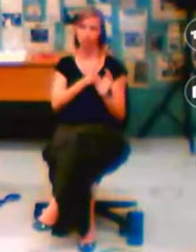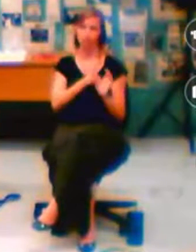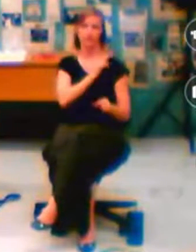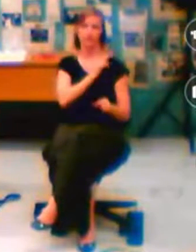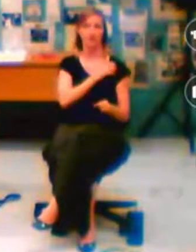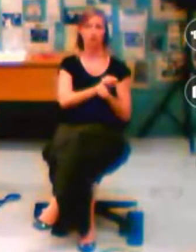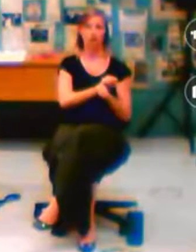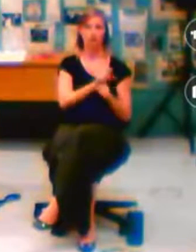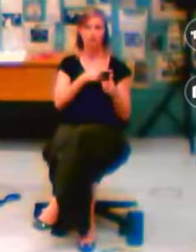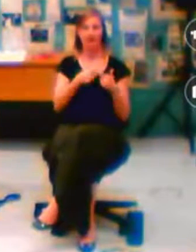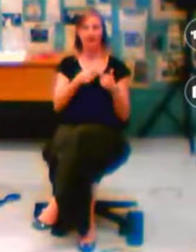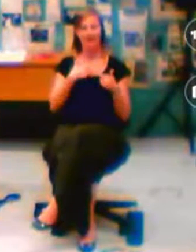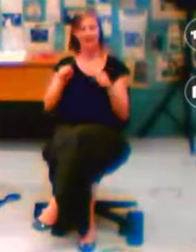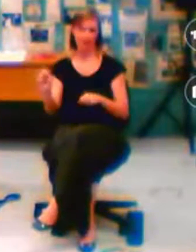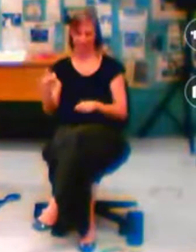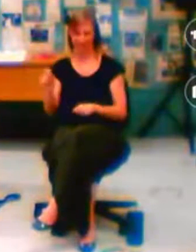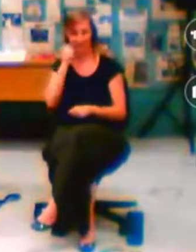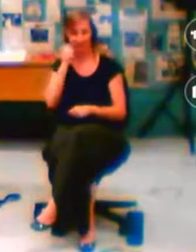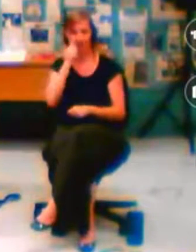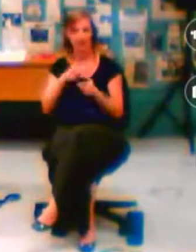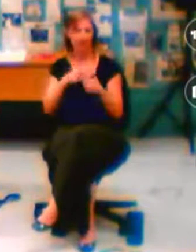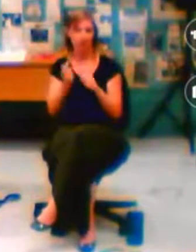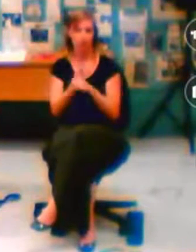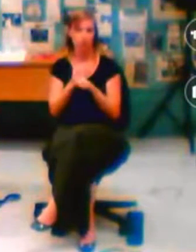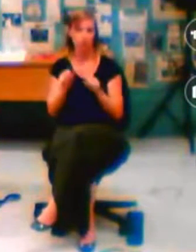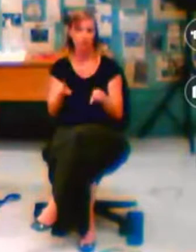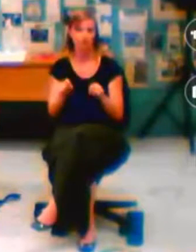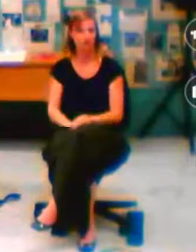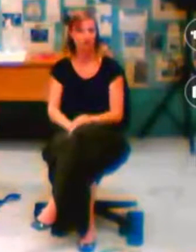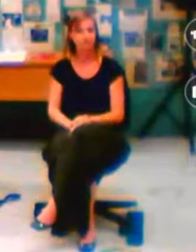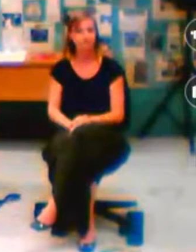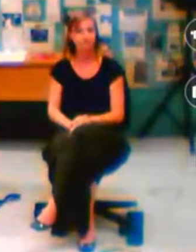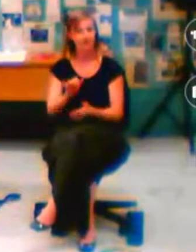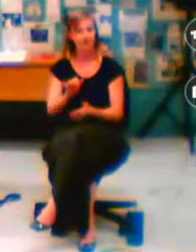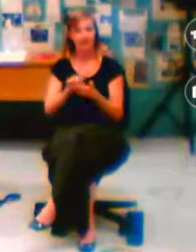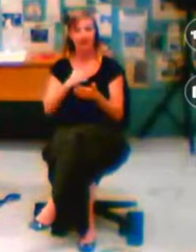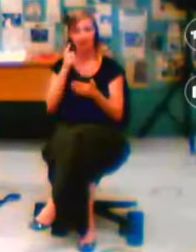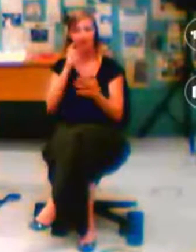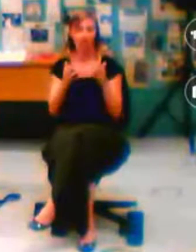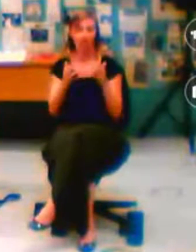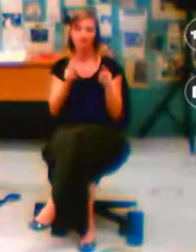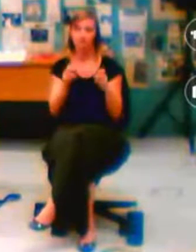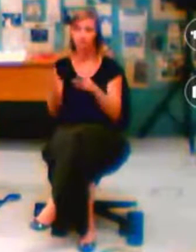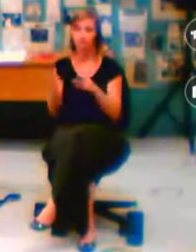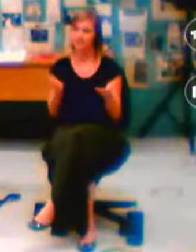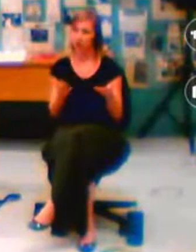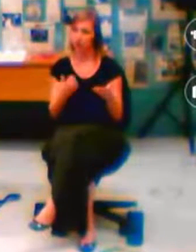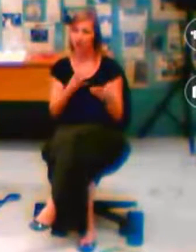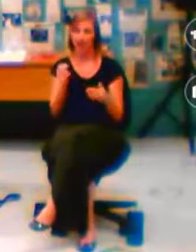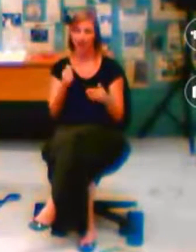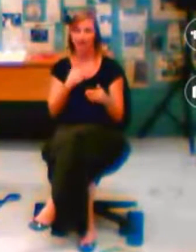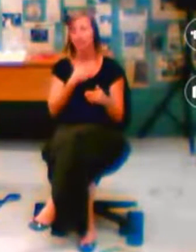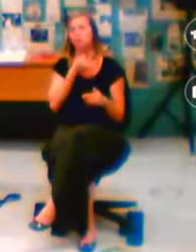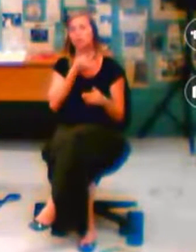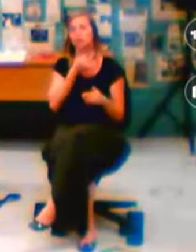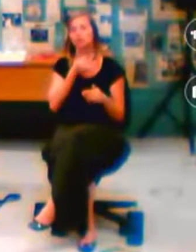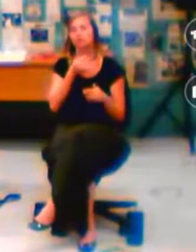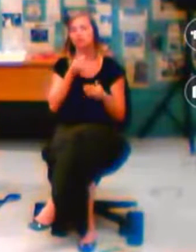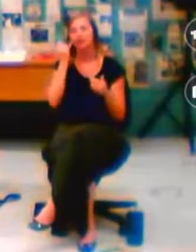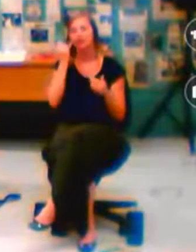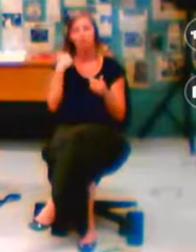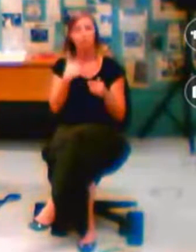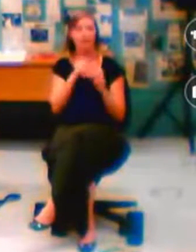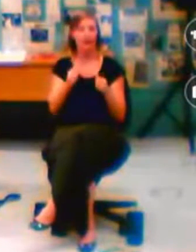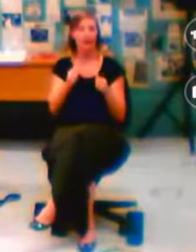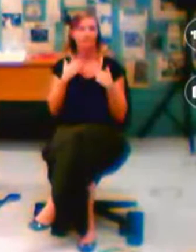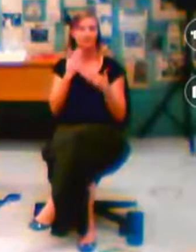care so that it's preventive and also make sure that people get what they need and it doesn't cost so much that someone like myself has to quit